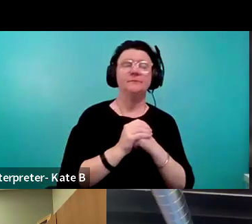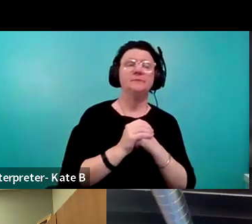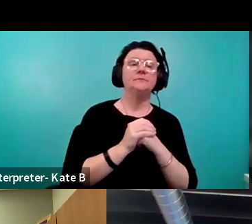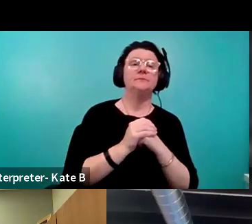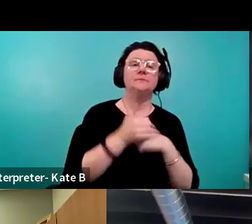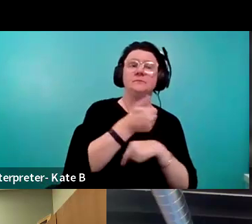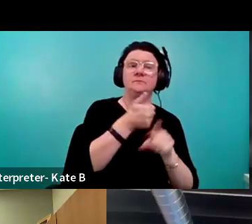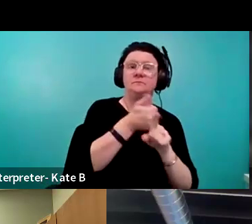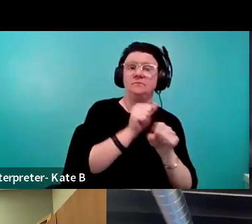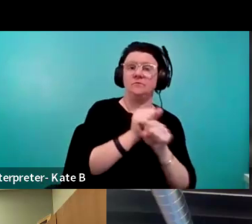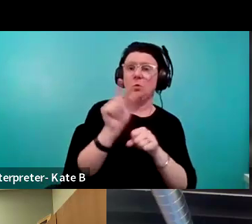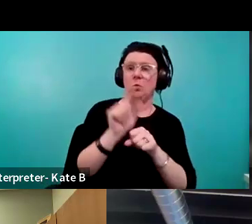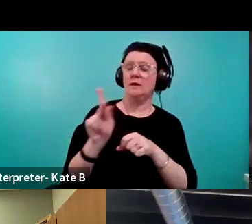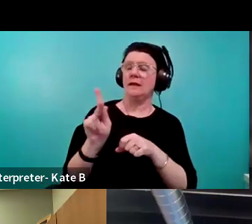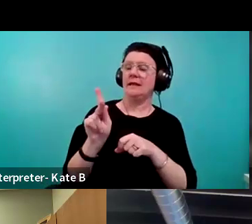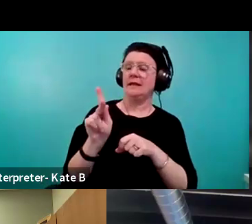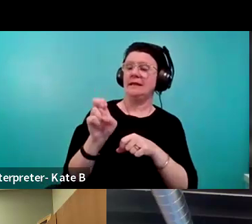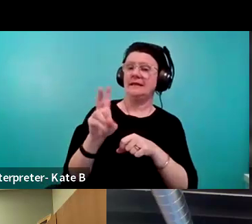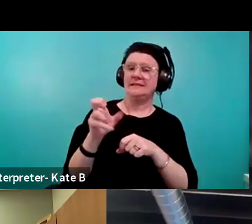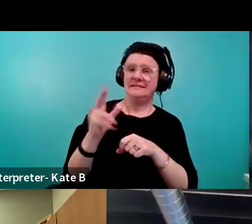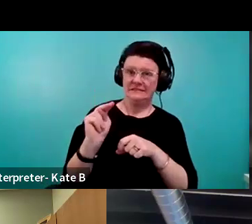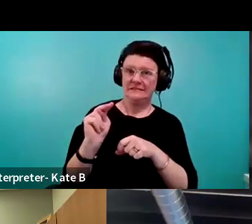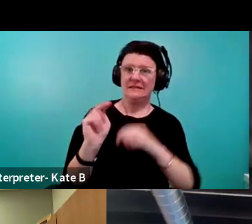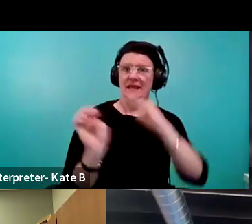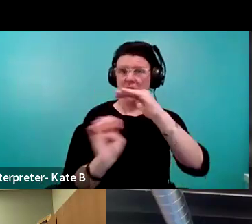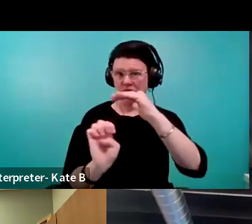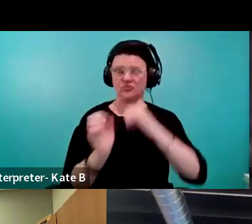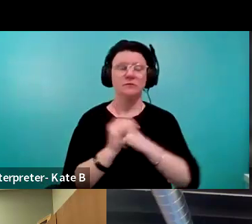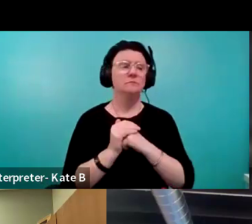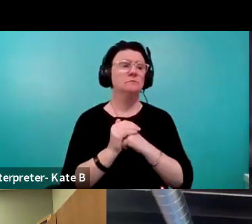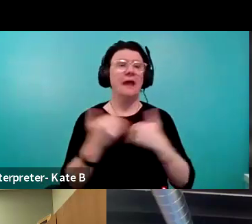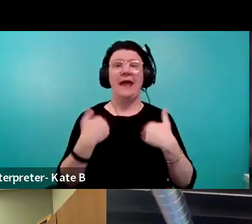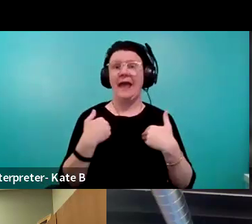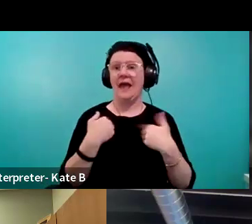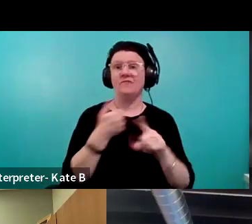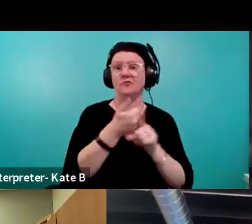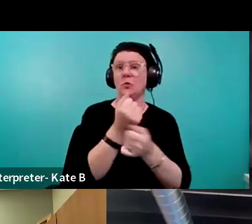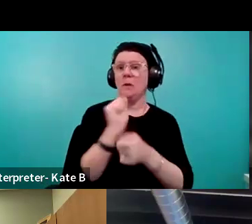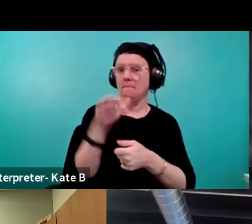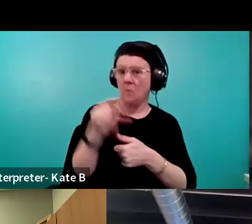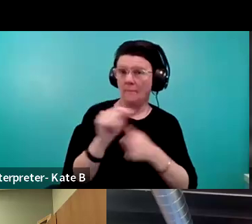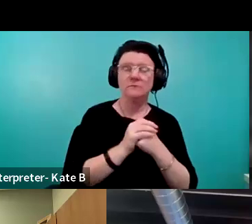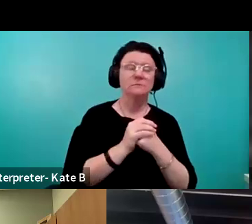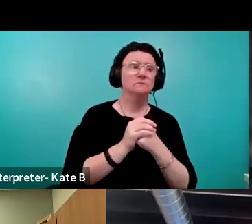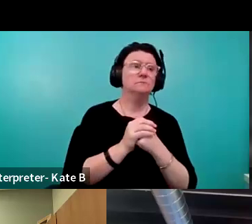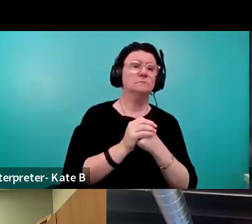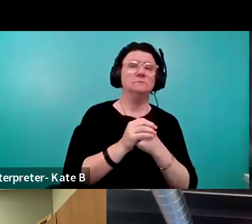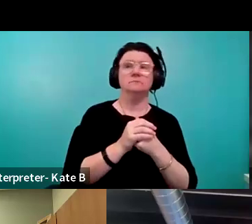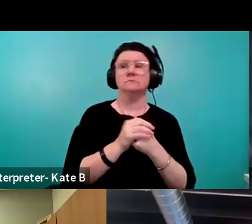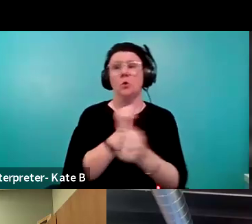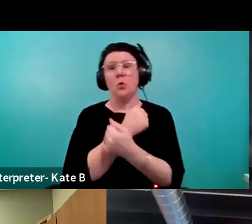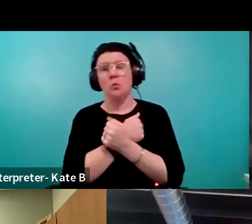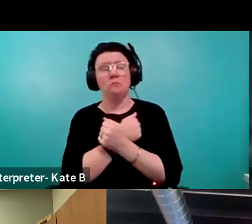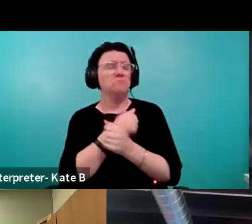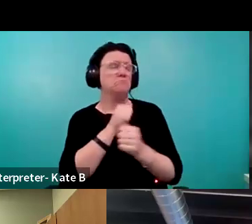working in Kenzie Elementary and Sioux Center. And she has her own apartment. She's doing well. They love her. She loves